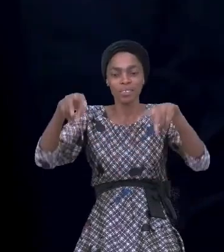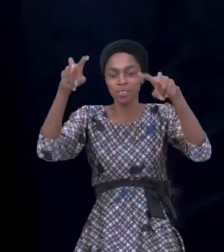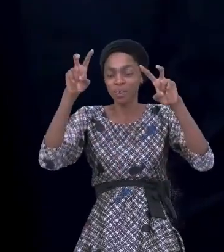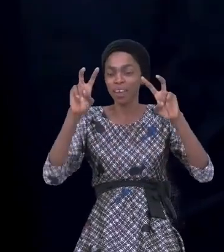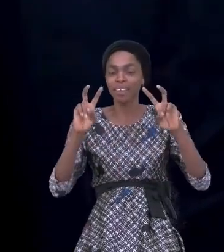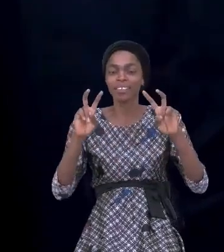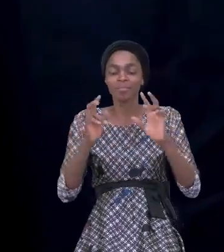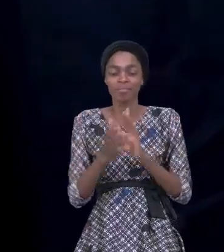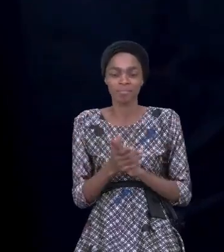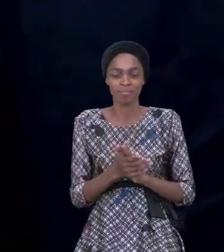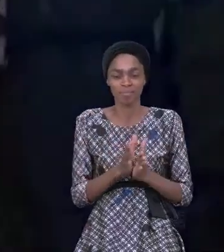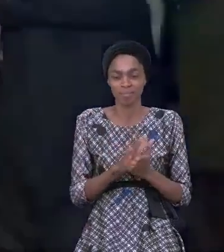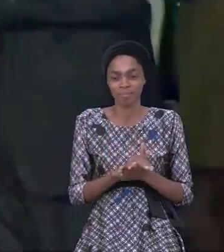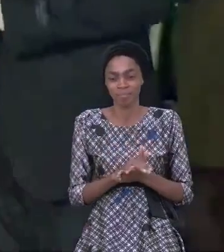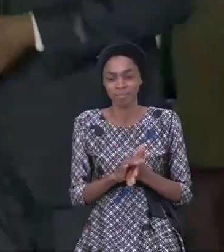throne?